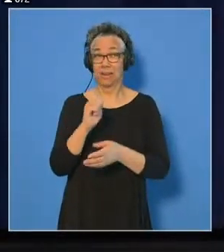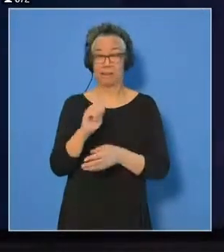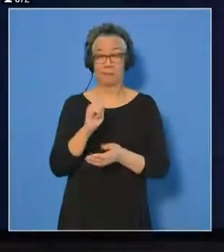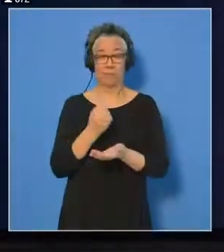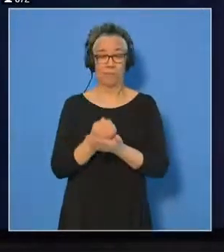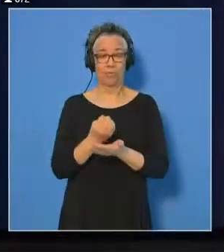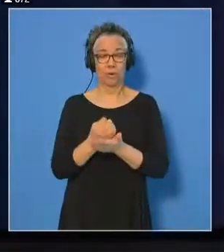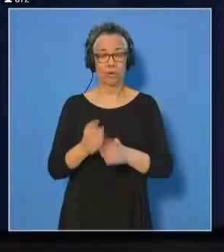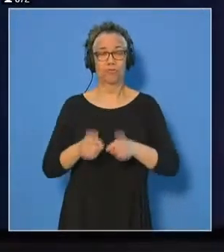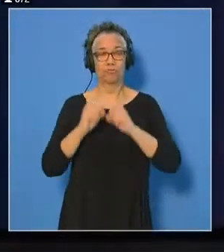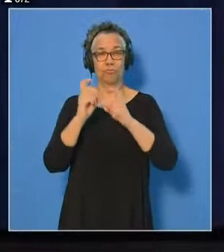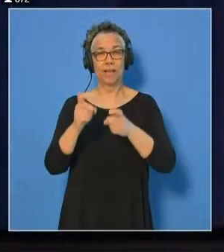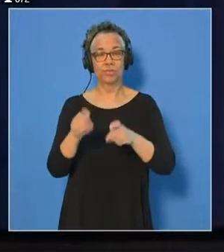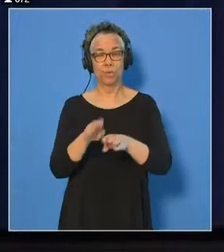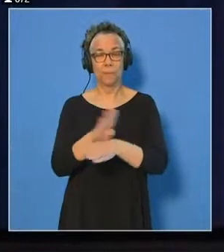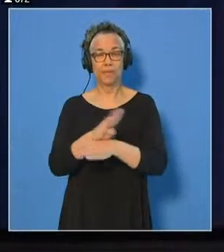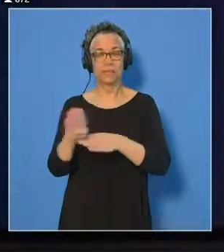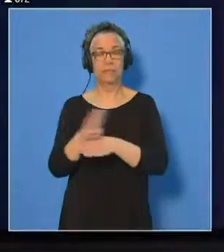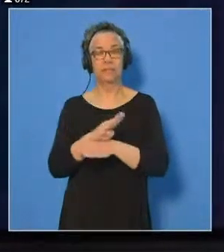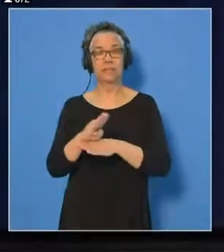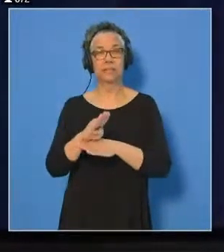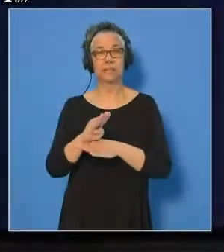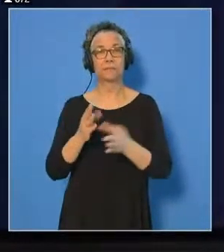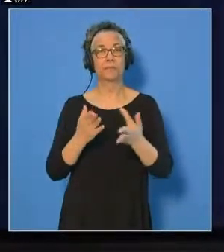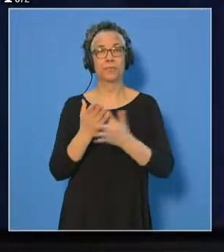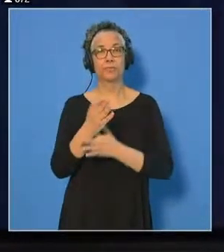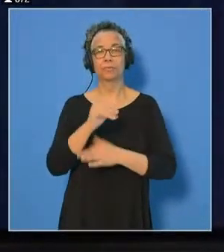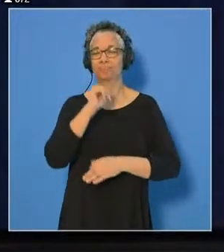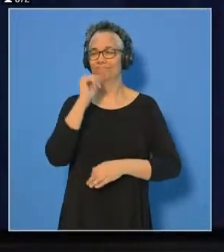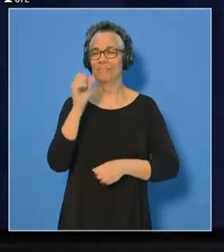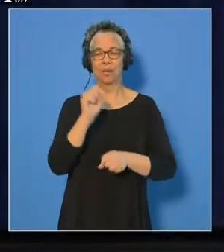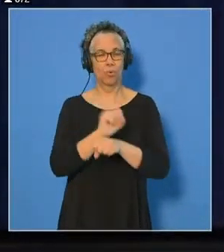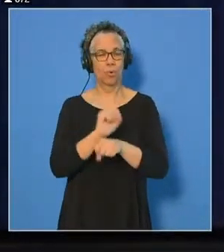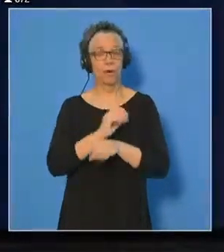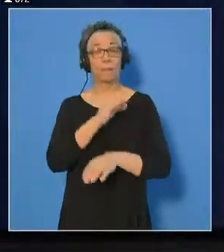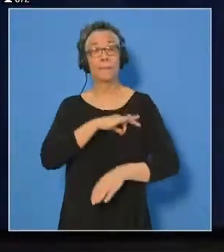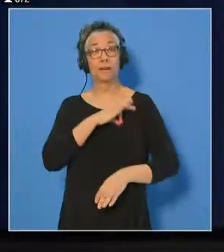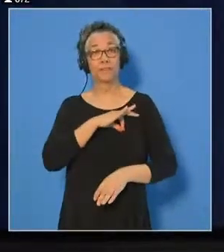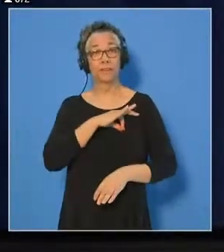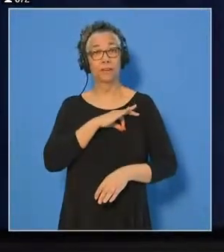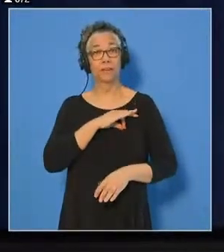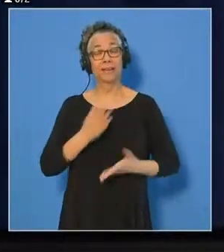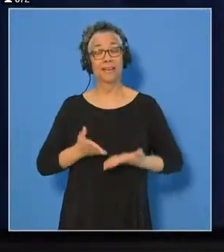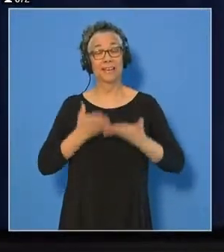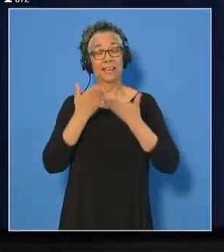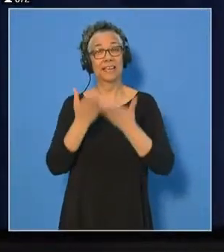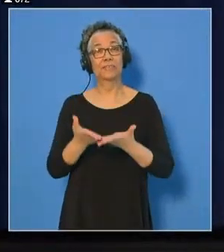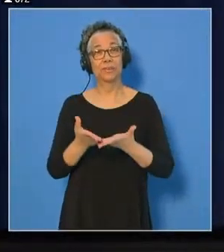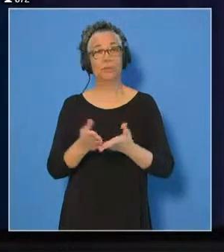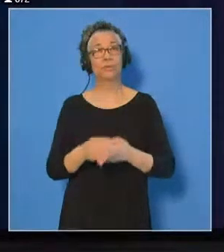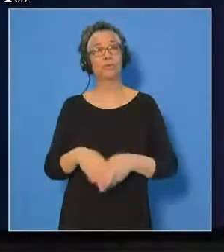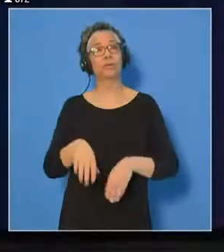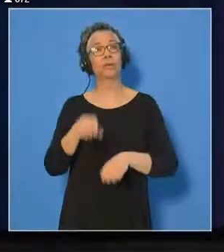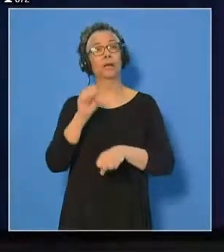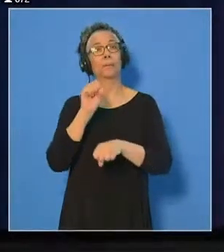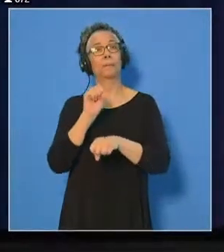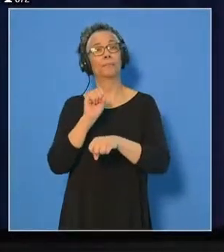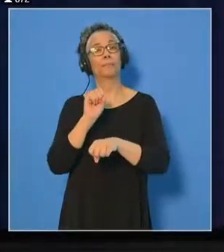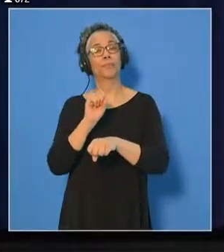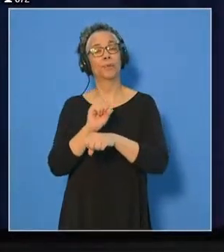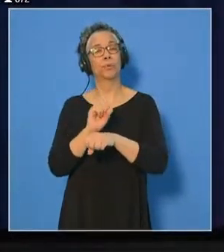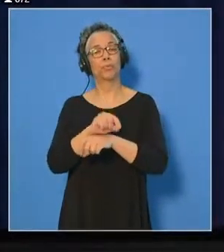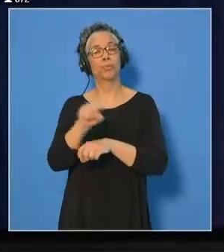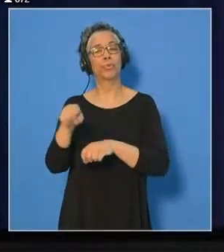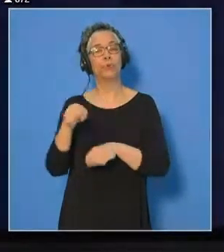grant relief to business was by way of the unemployment benefit directly distributed to the employment of businesses island-wide who were closed